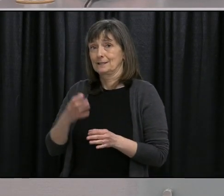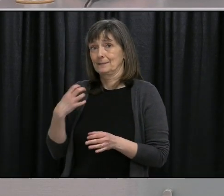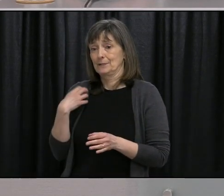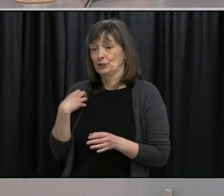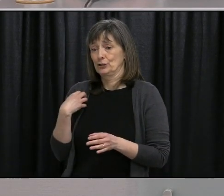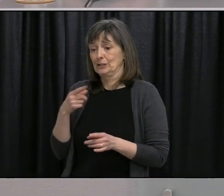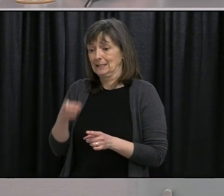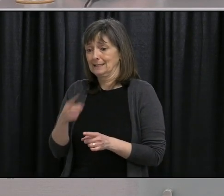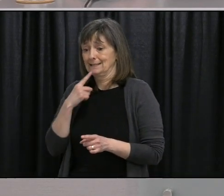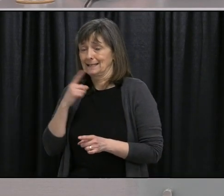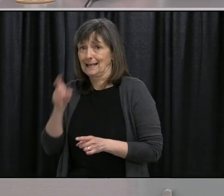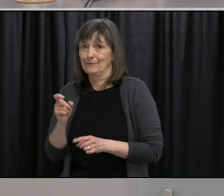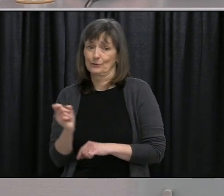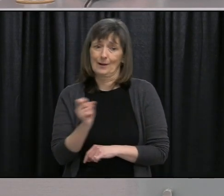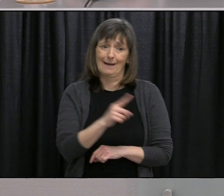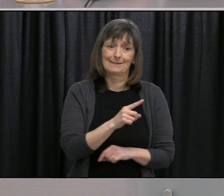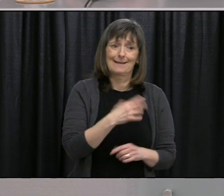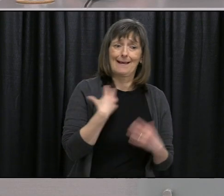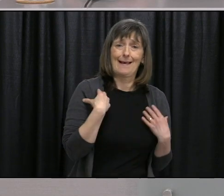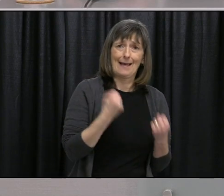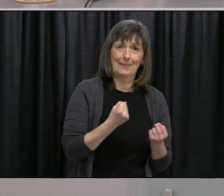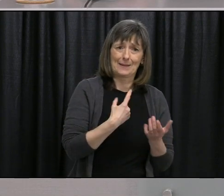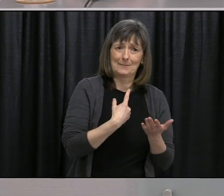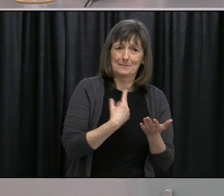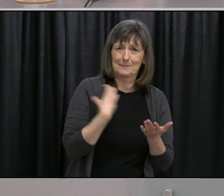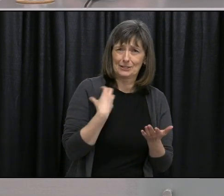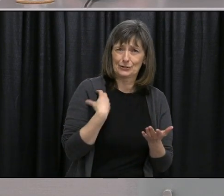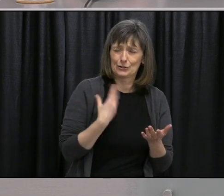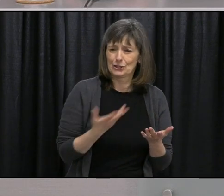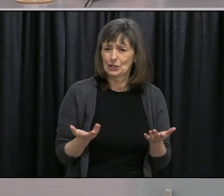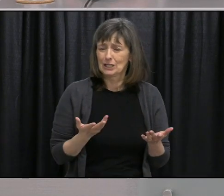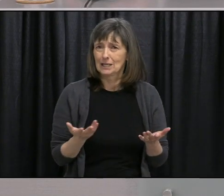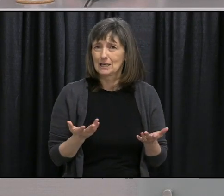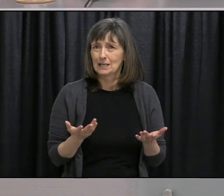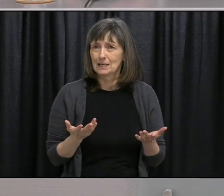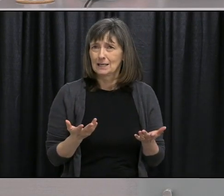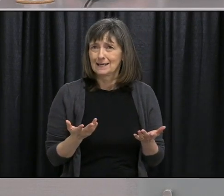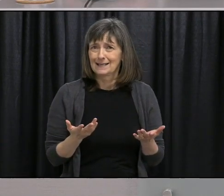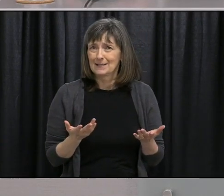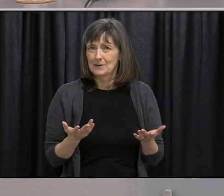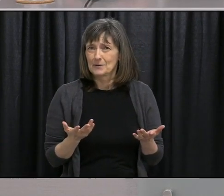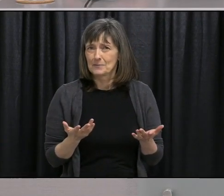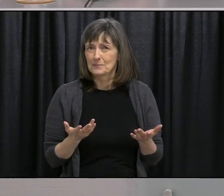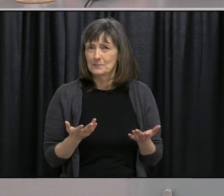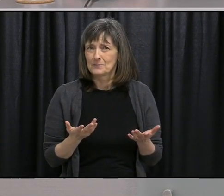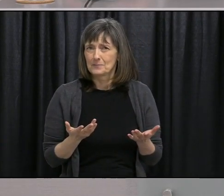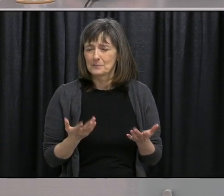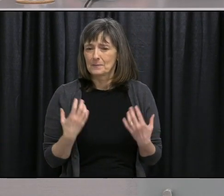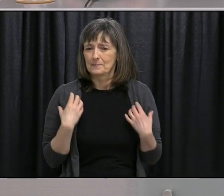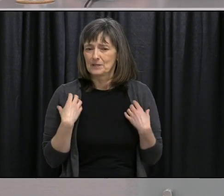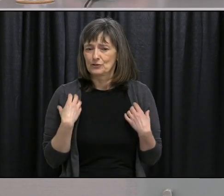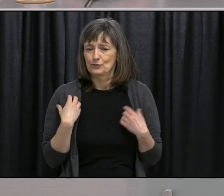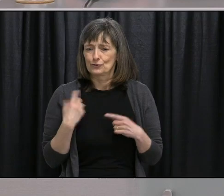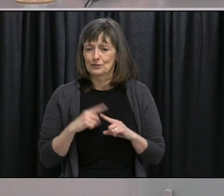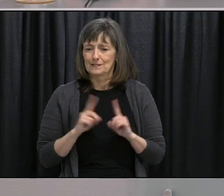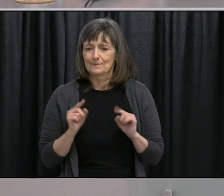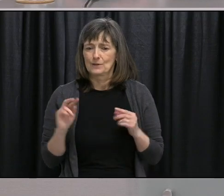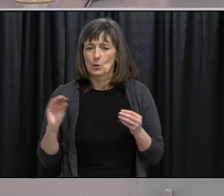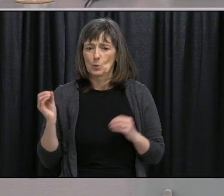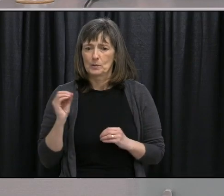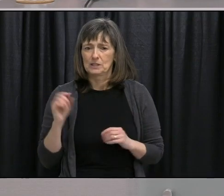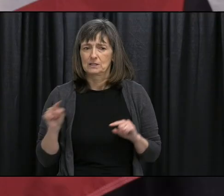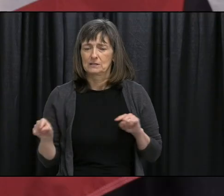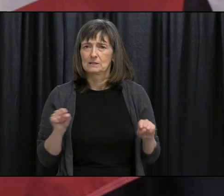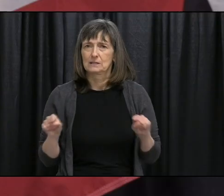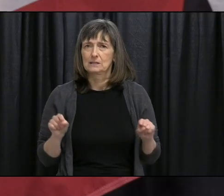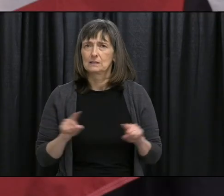Health Minister, who, while he has many talents as a surgeon and a pilot, is not a legal expert. Why is your minister staying silent on this? Well,